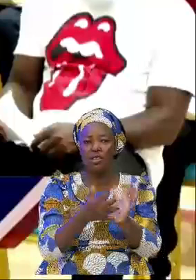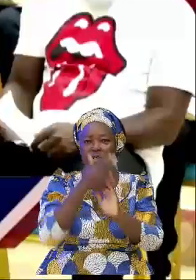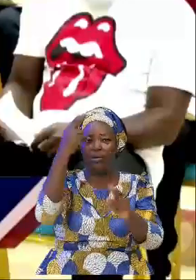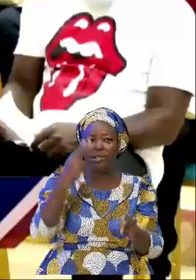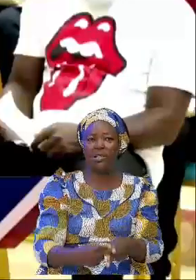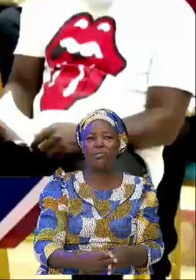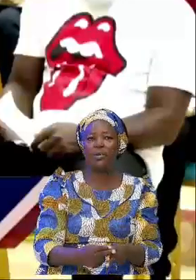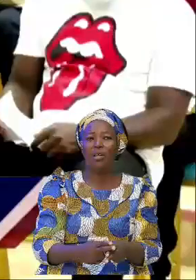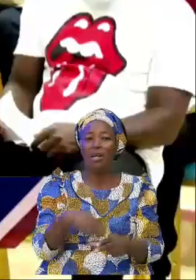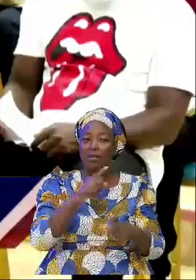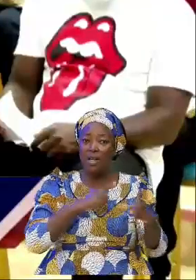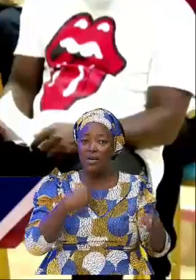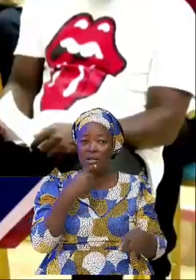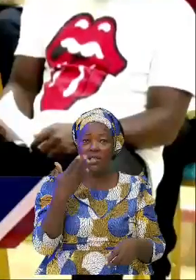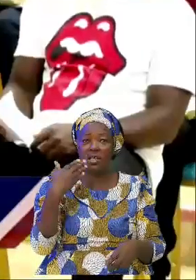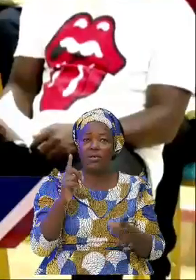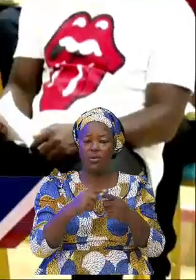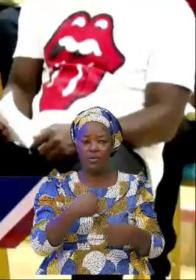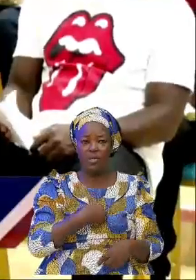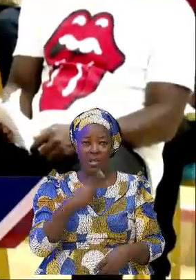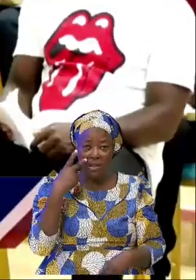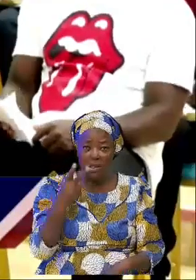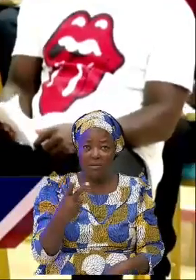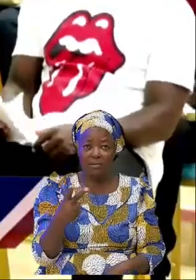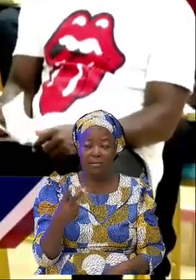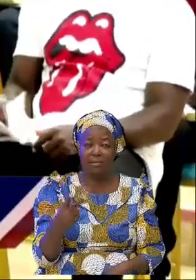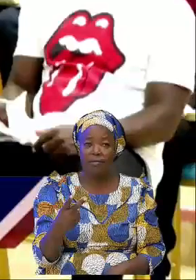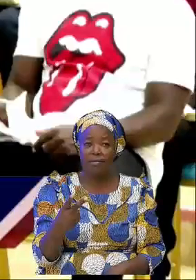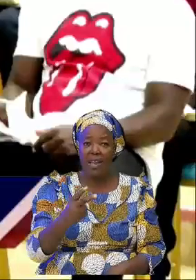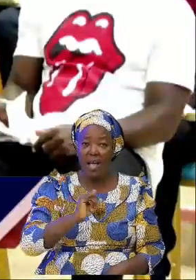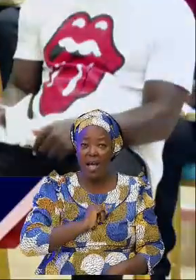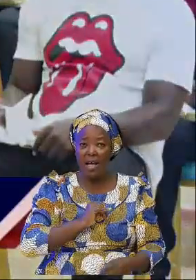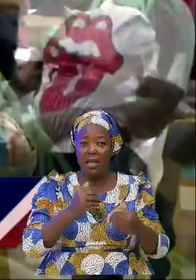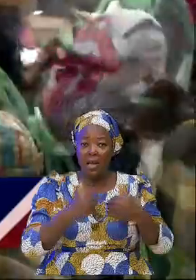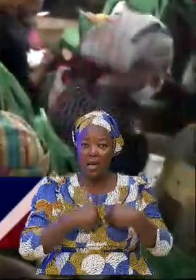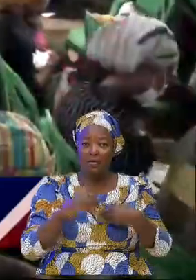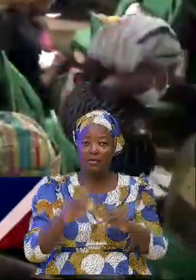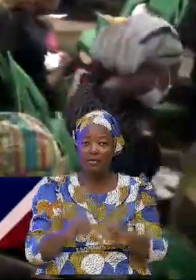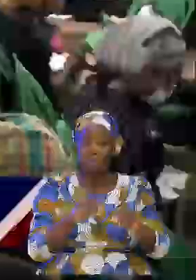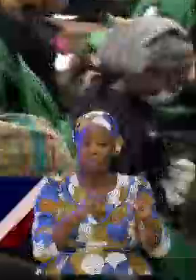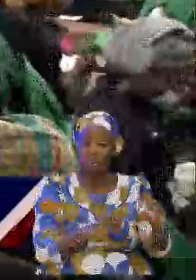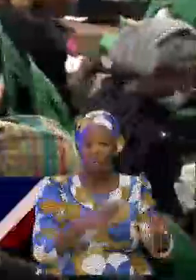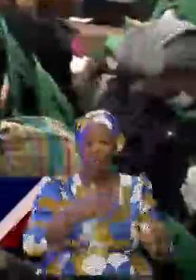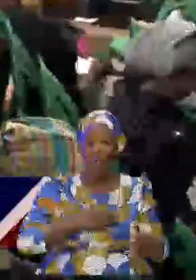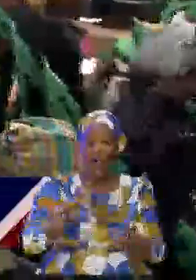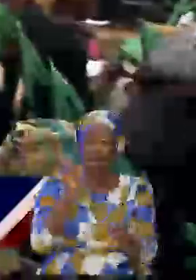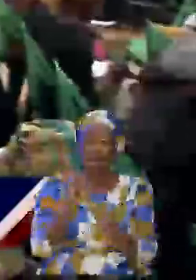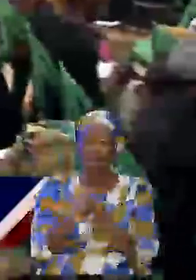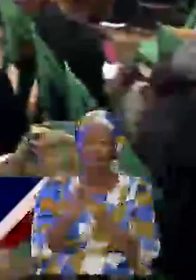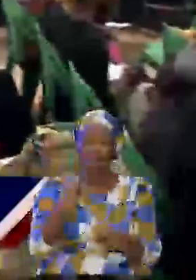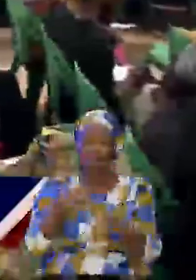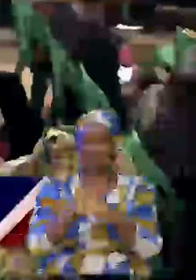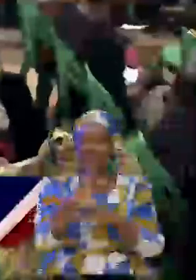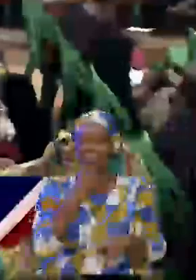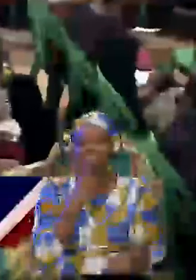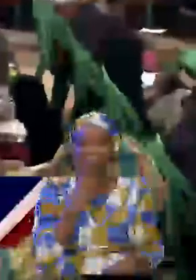his hand and he touches your mouth. The Lord said unto me, behold,